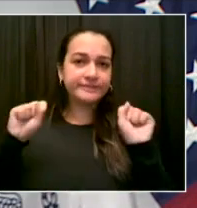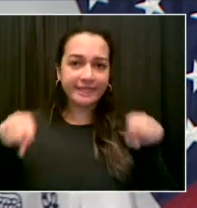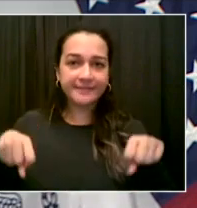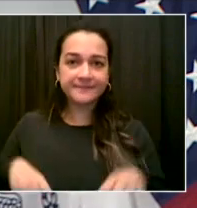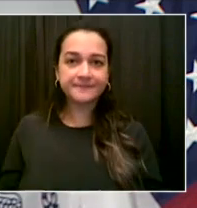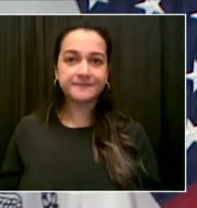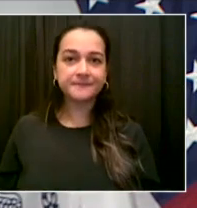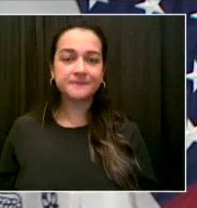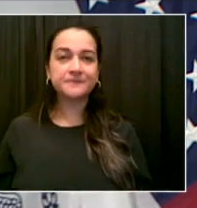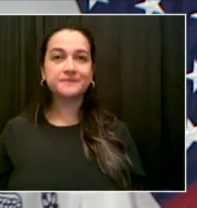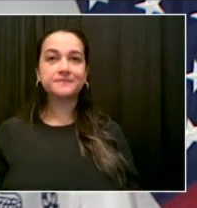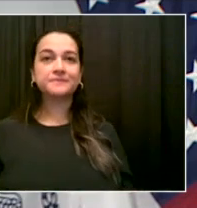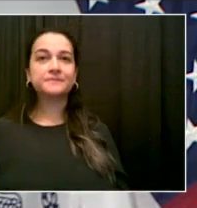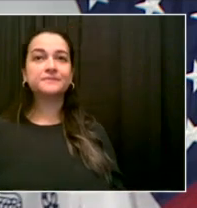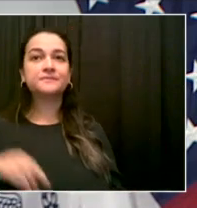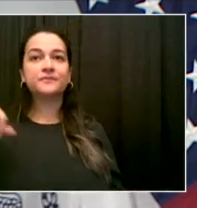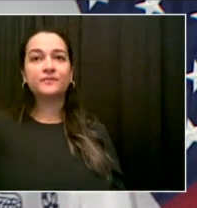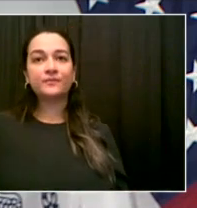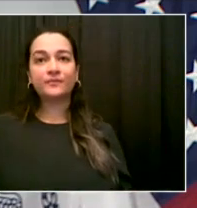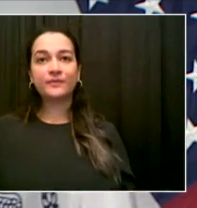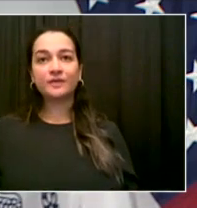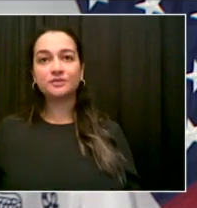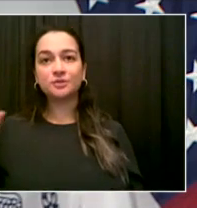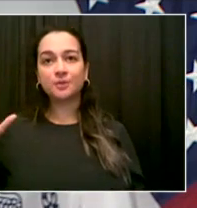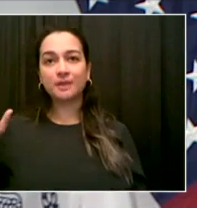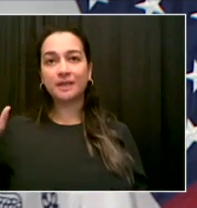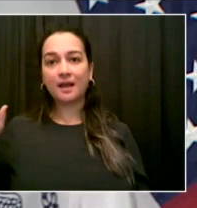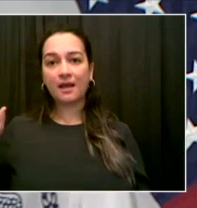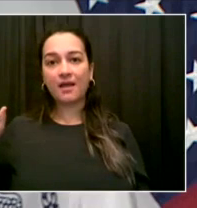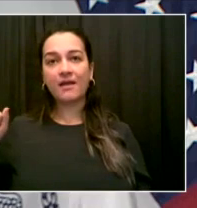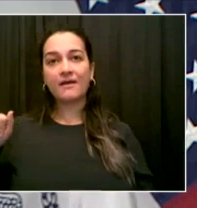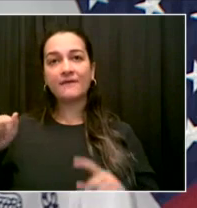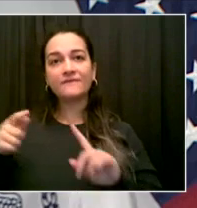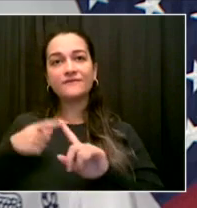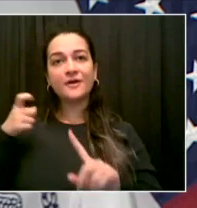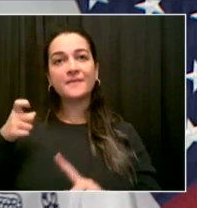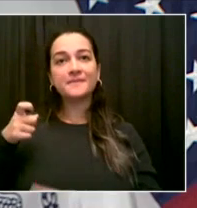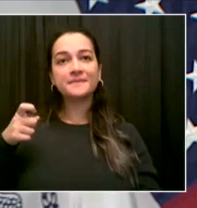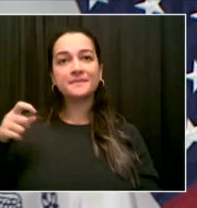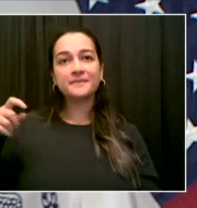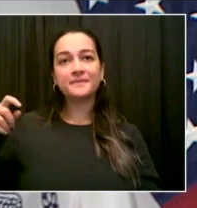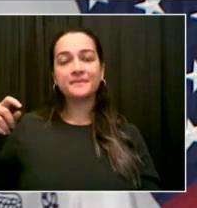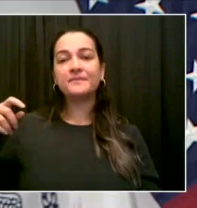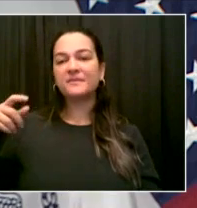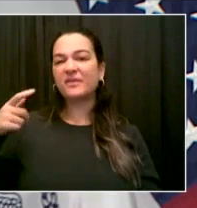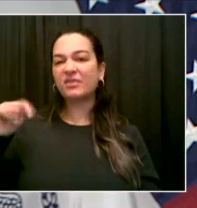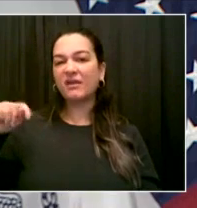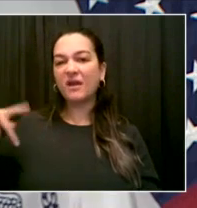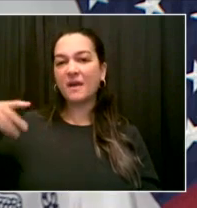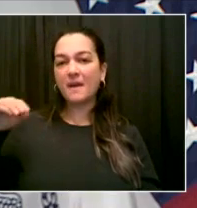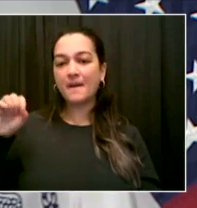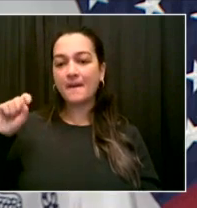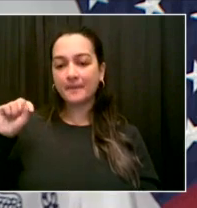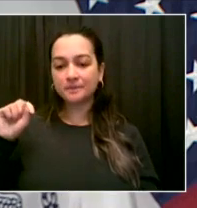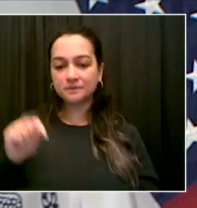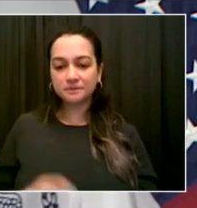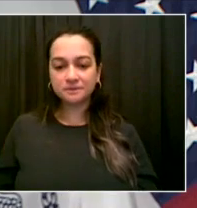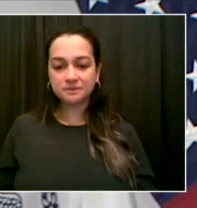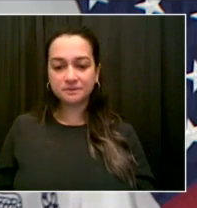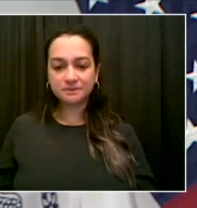Post. Welcome back, Julia. How are you feeling? I'm having a hard day, Mr.